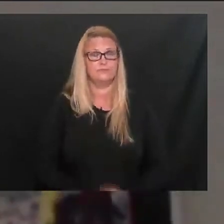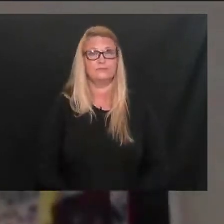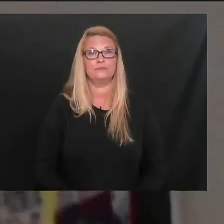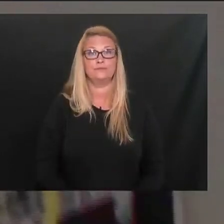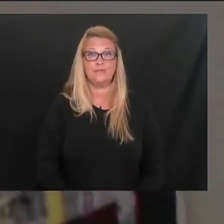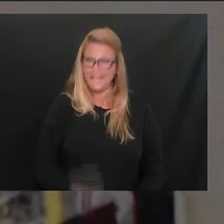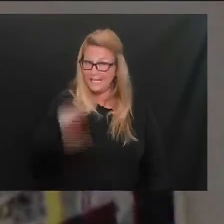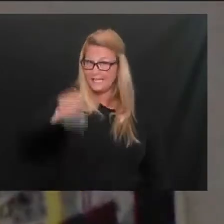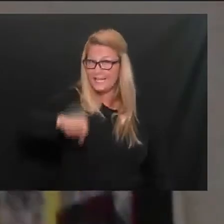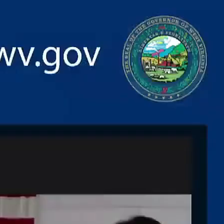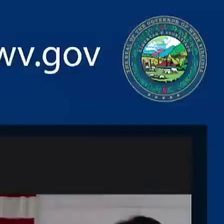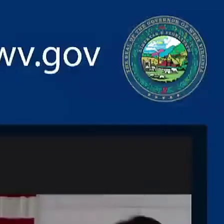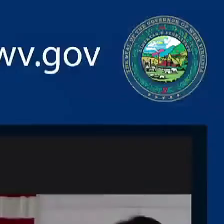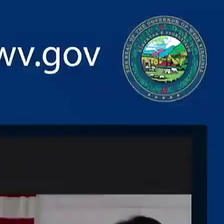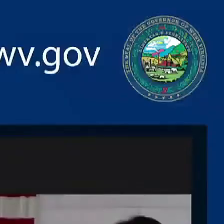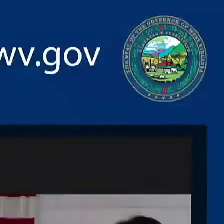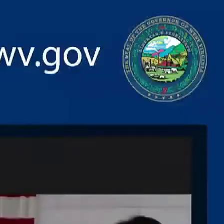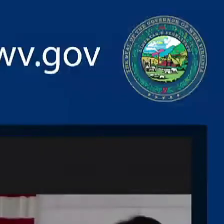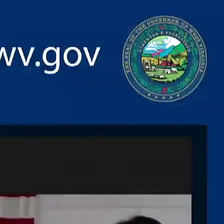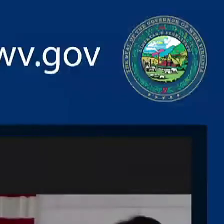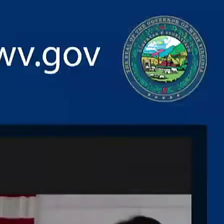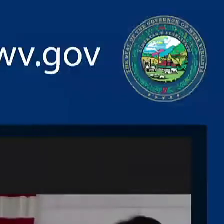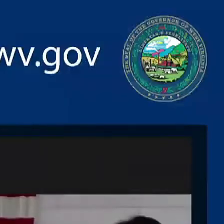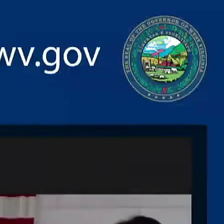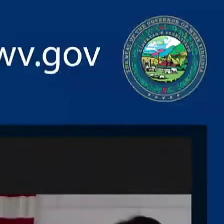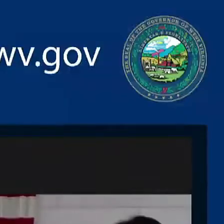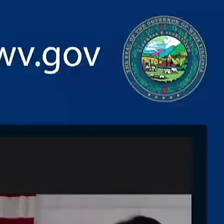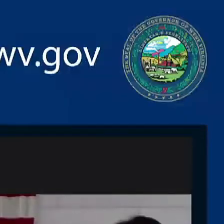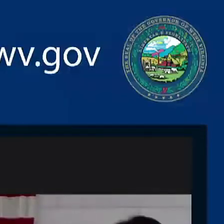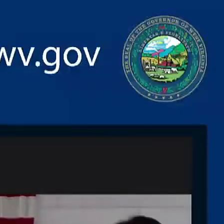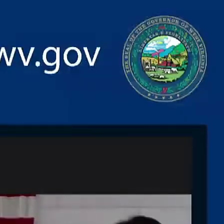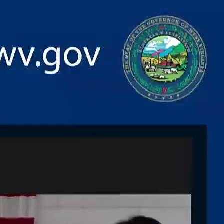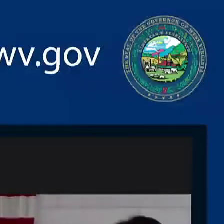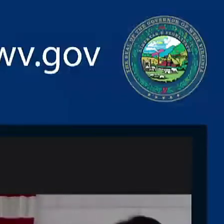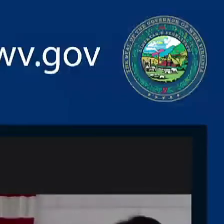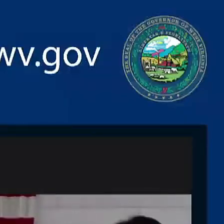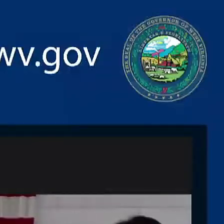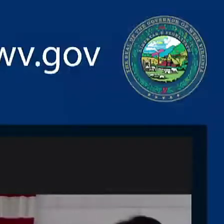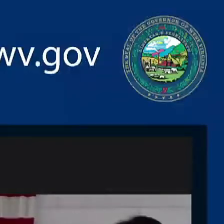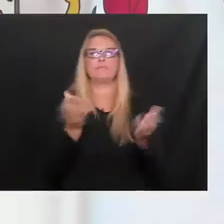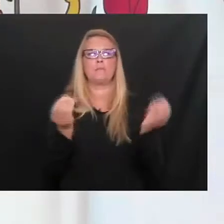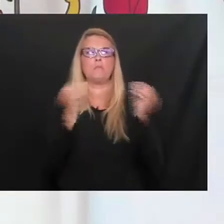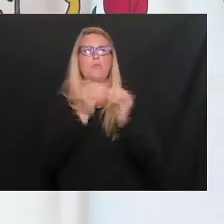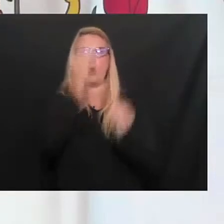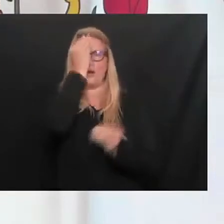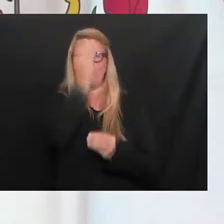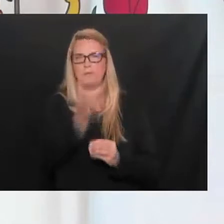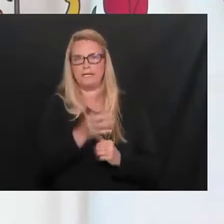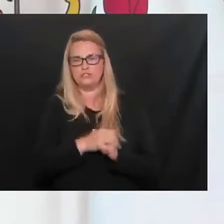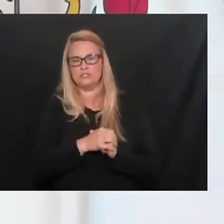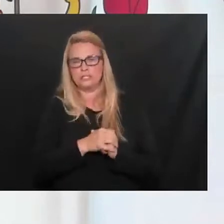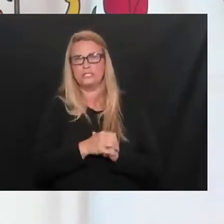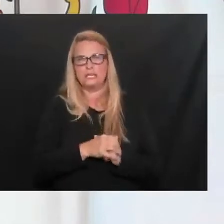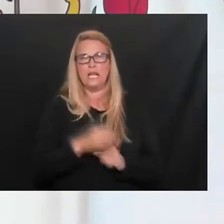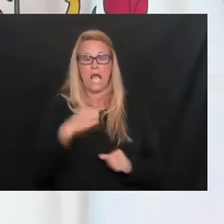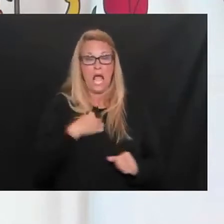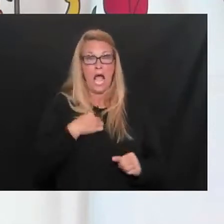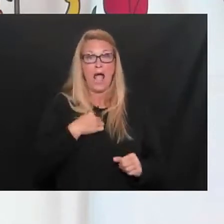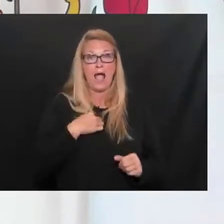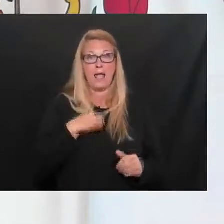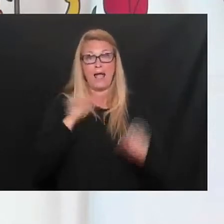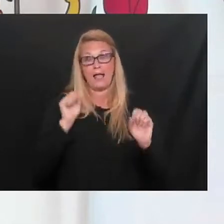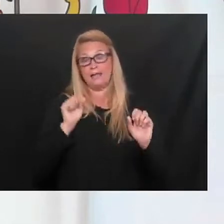is, Charles, and I'm sorry that we haven't come out with more detail on that. I